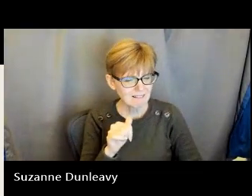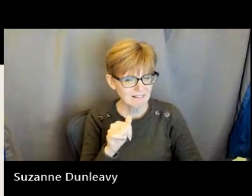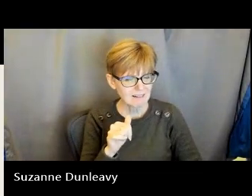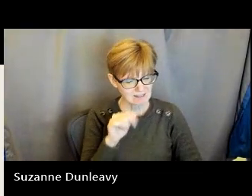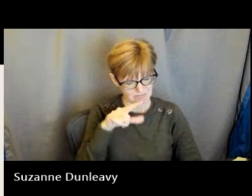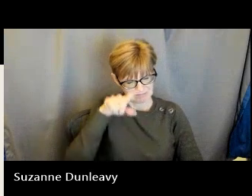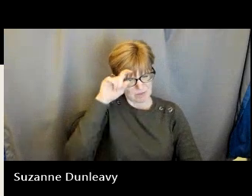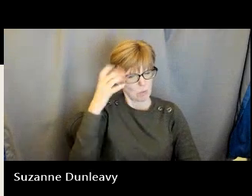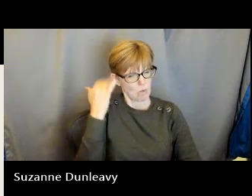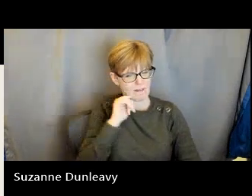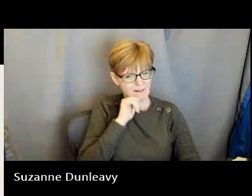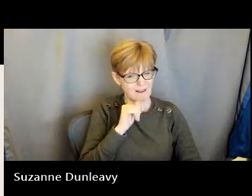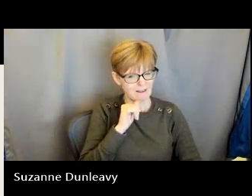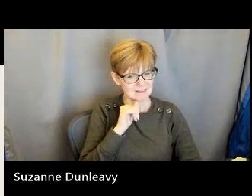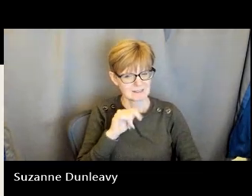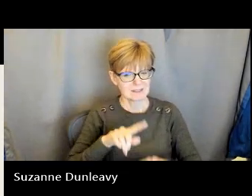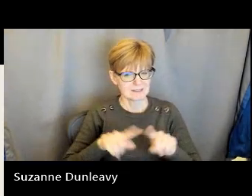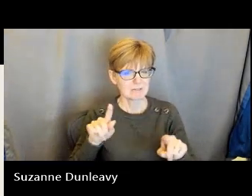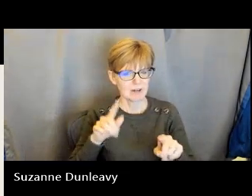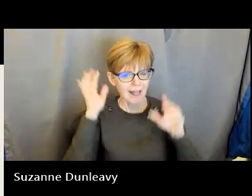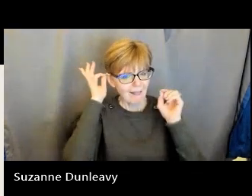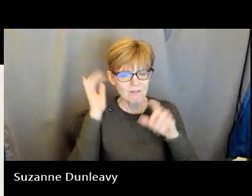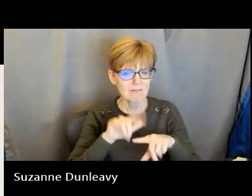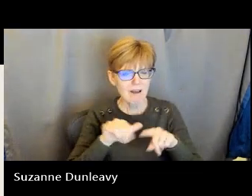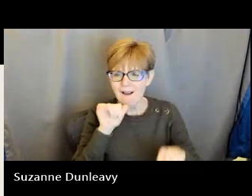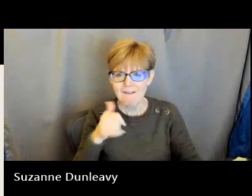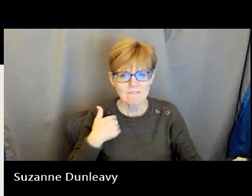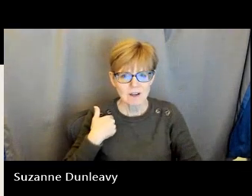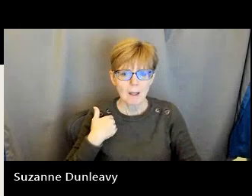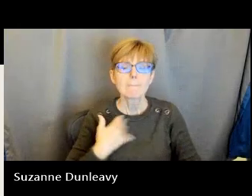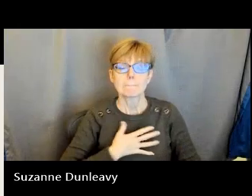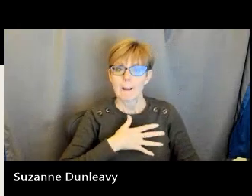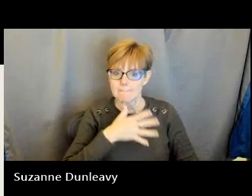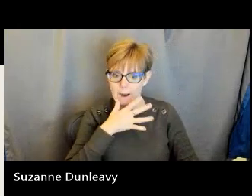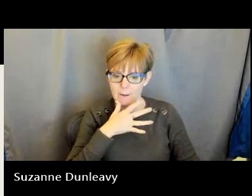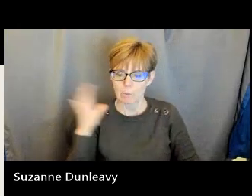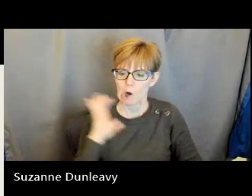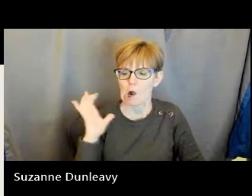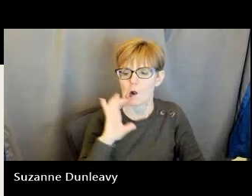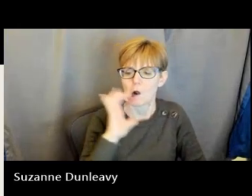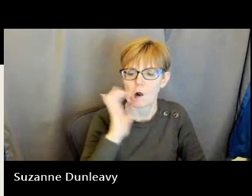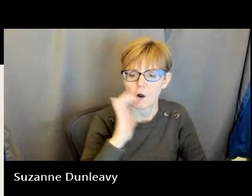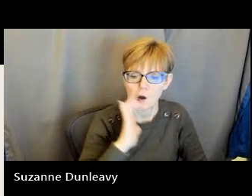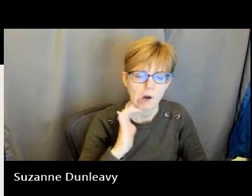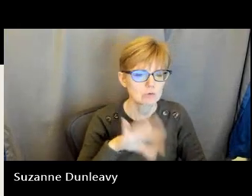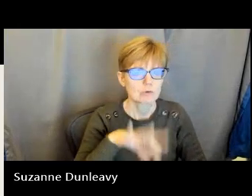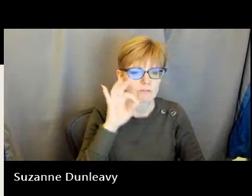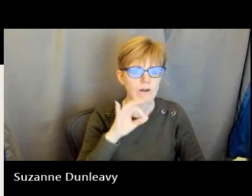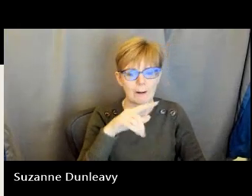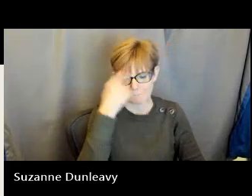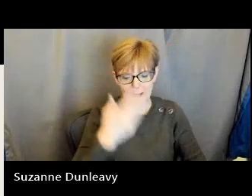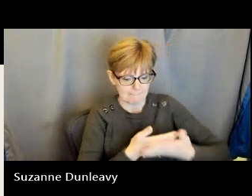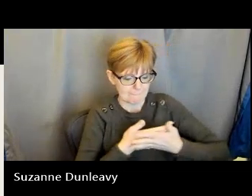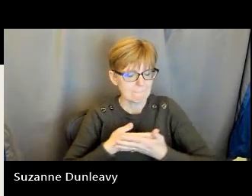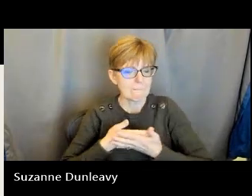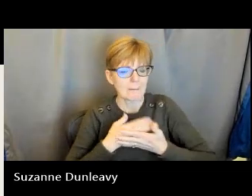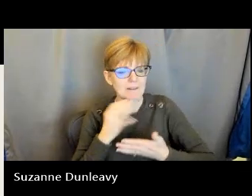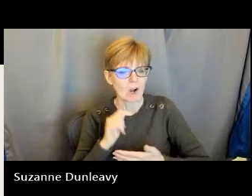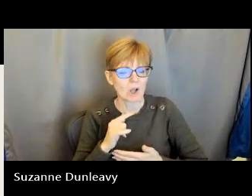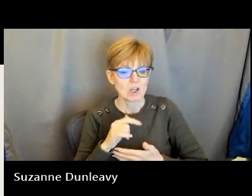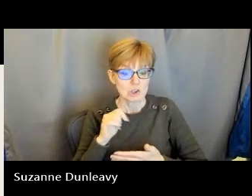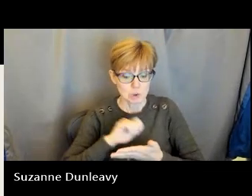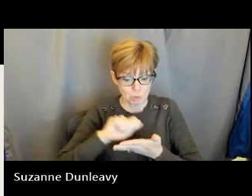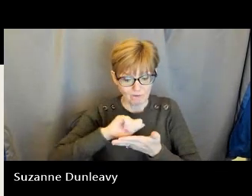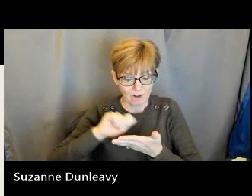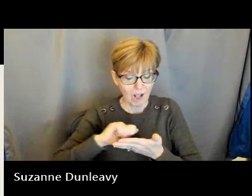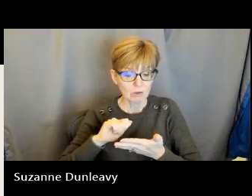I remember my mother would go very far out of her way to find me a Black baby doll. She would color in the faces of the